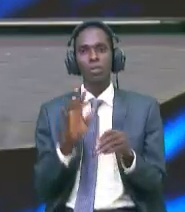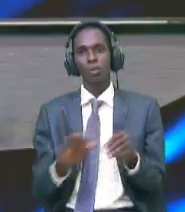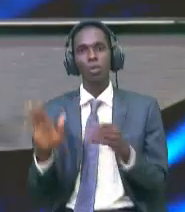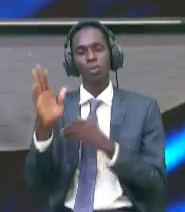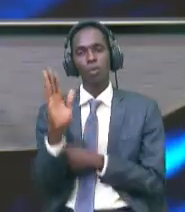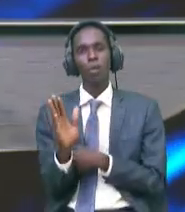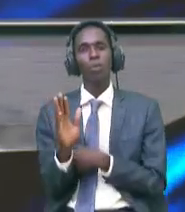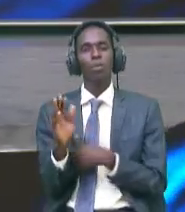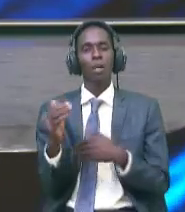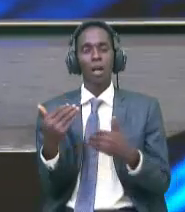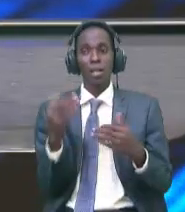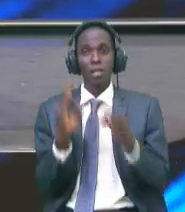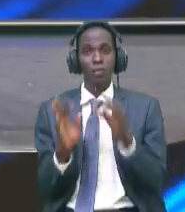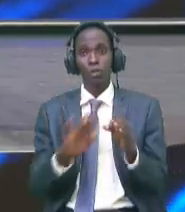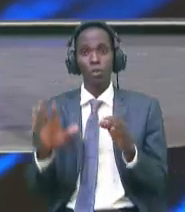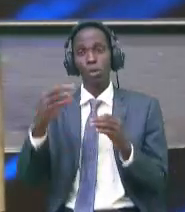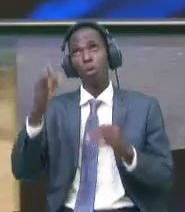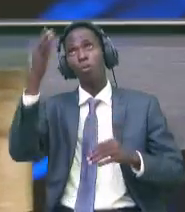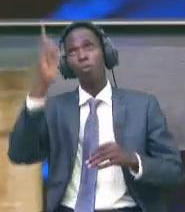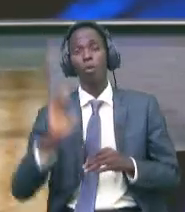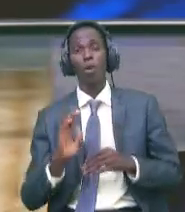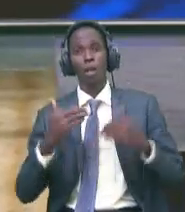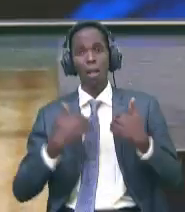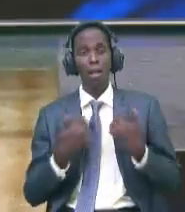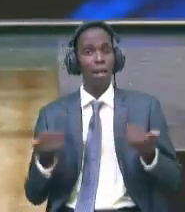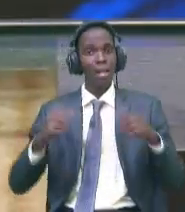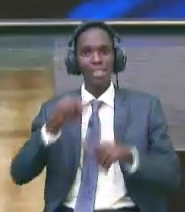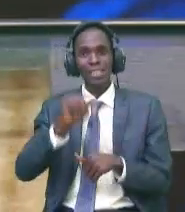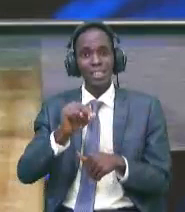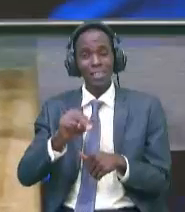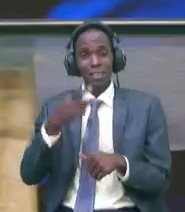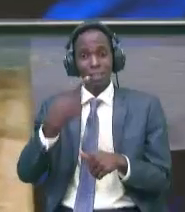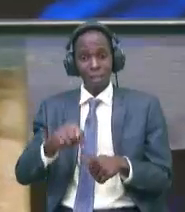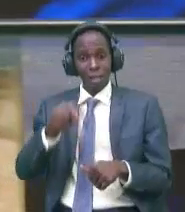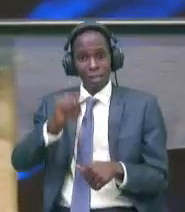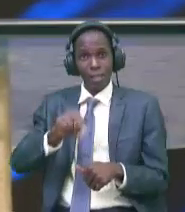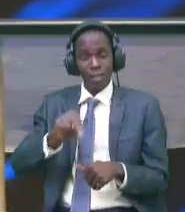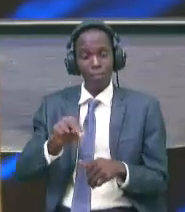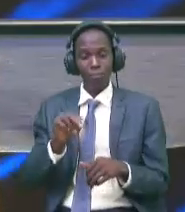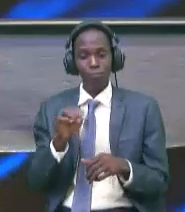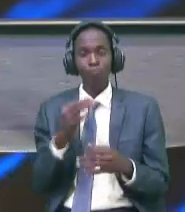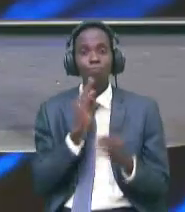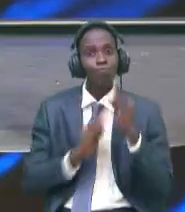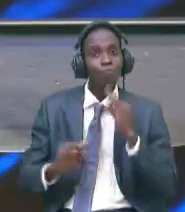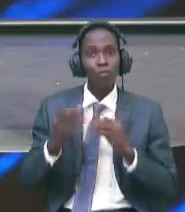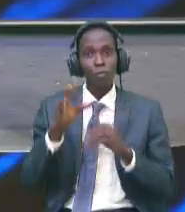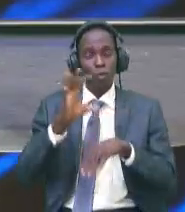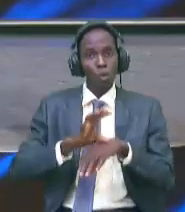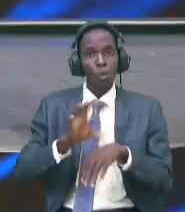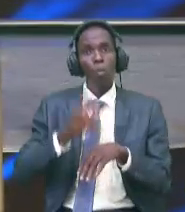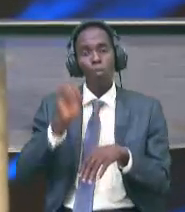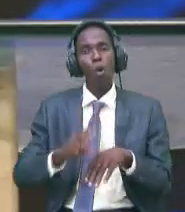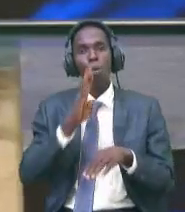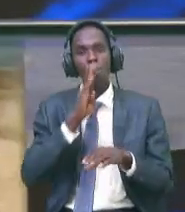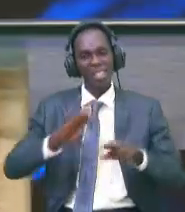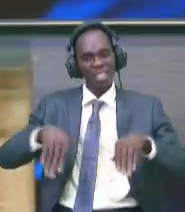have any need, the need is to be supplied by the need, by the saints in the church, because the